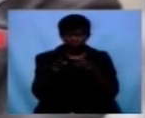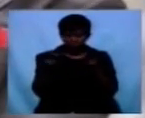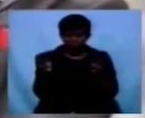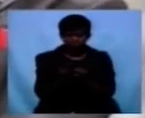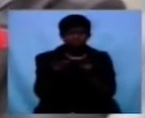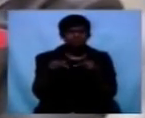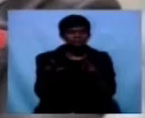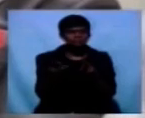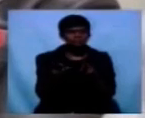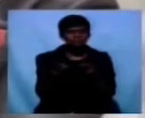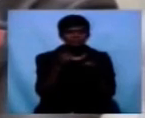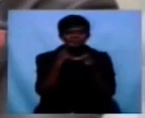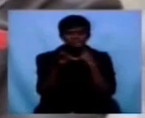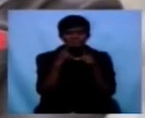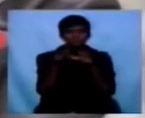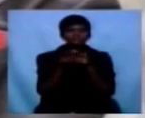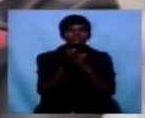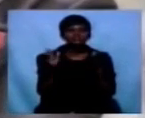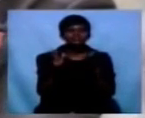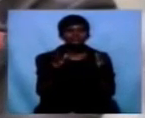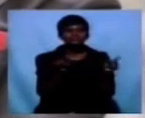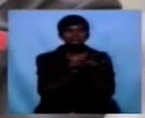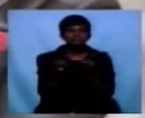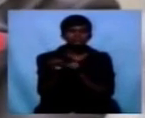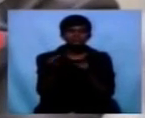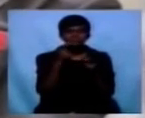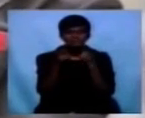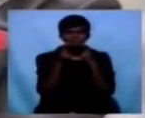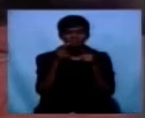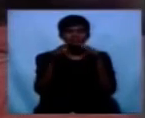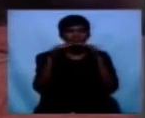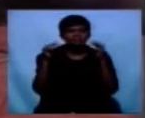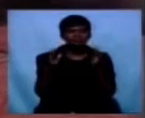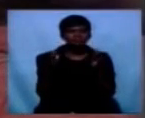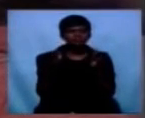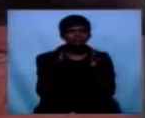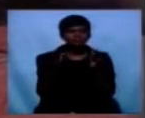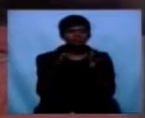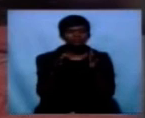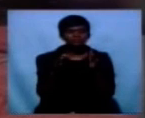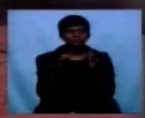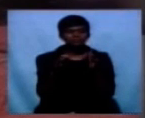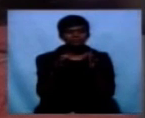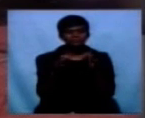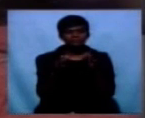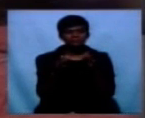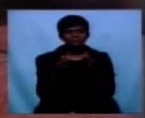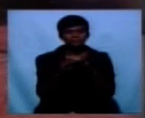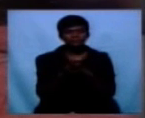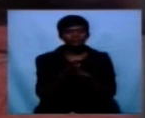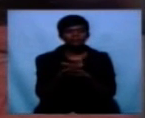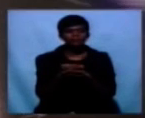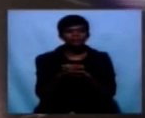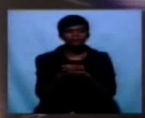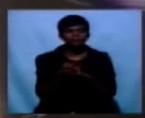road. We've talked too much on the road. I wanted also to speak about the housing, because I was going to move to the housing.